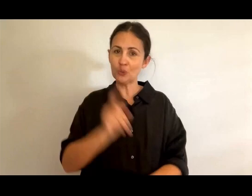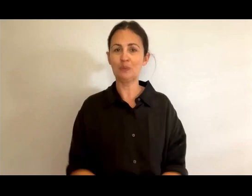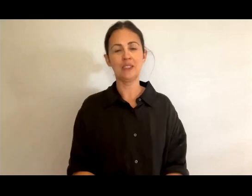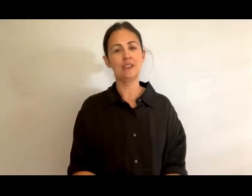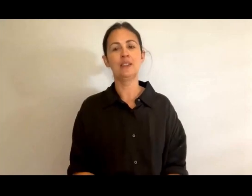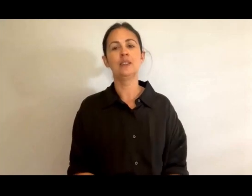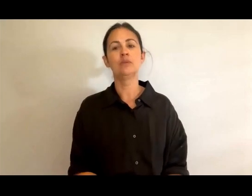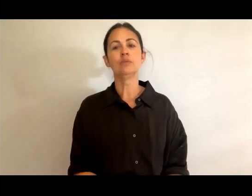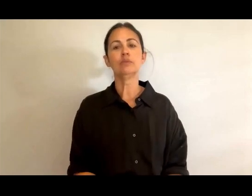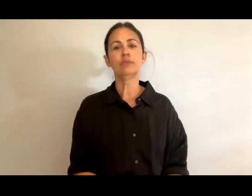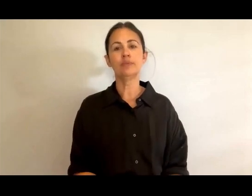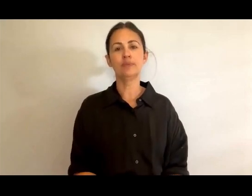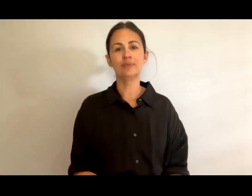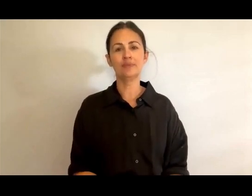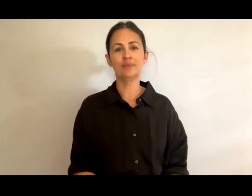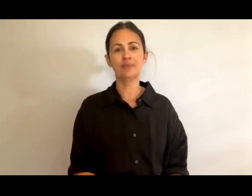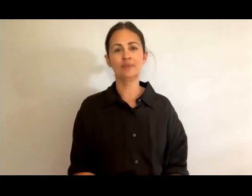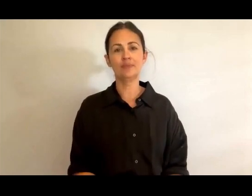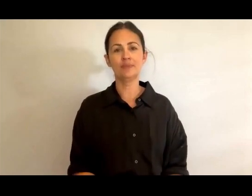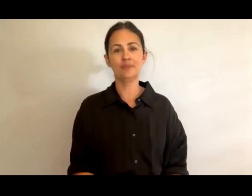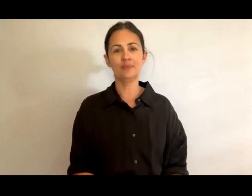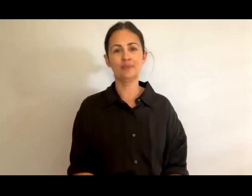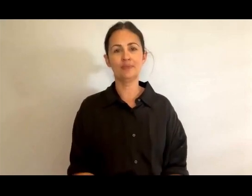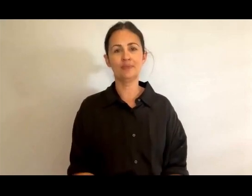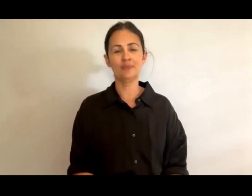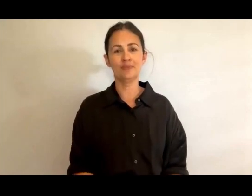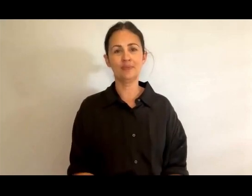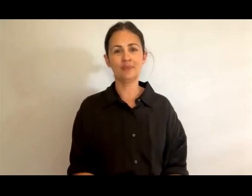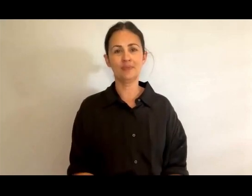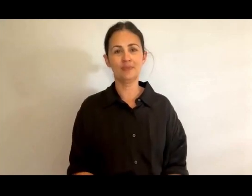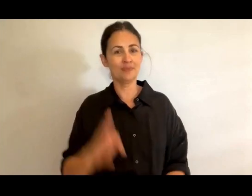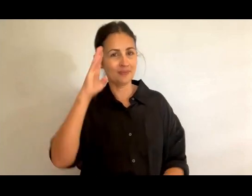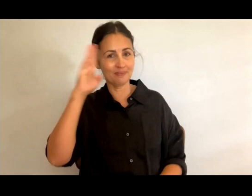Kia ora. Kia ora.